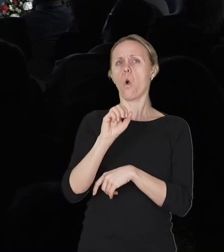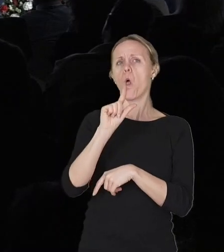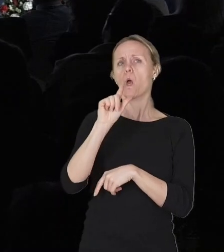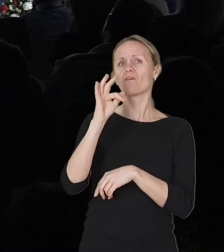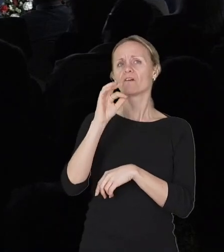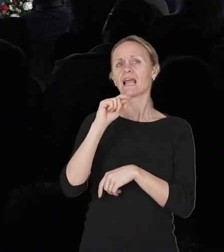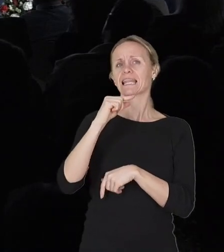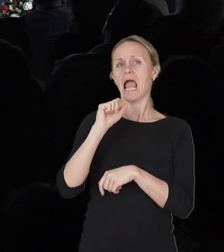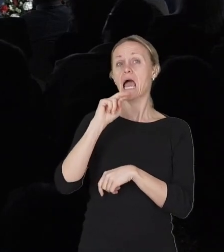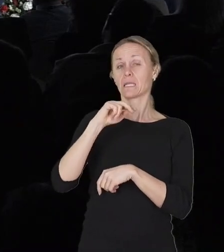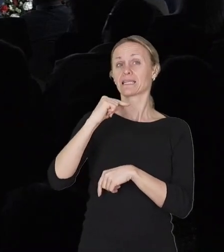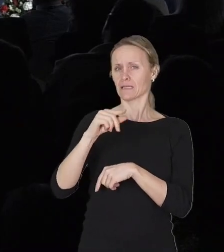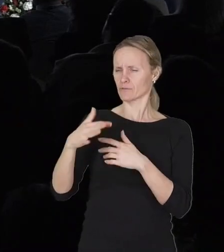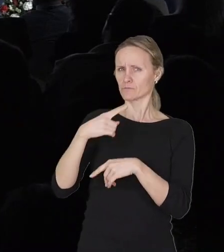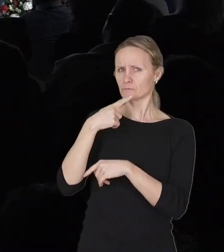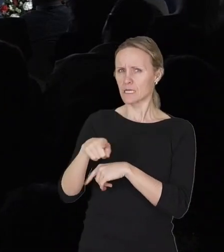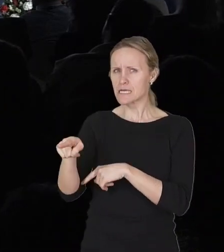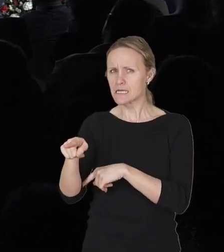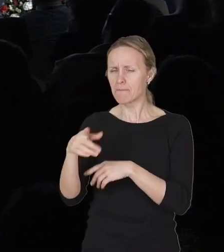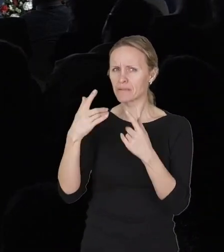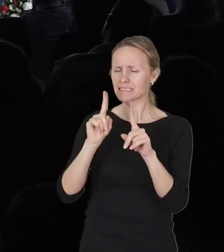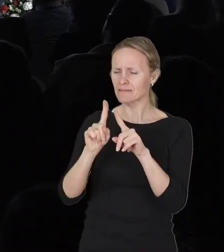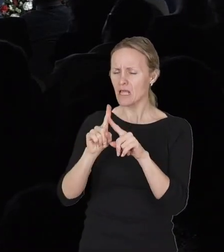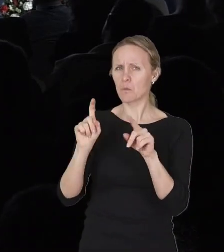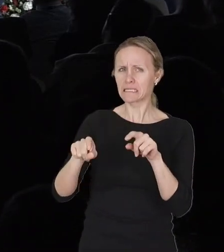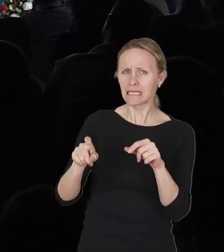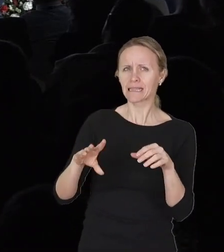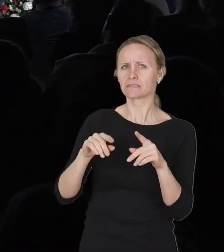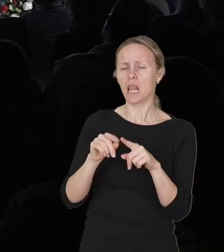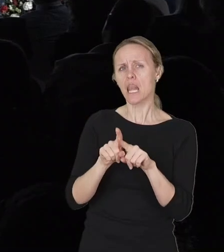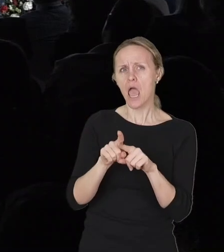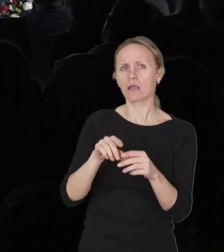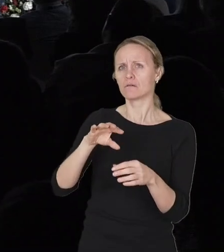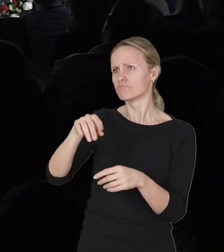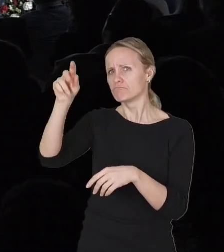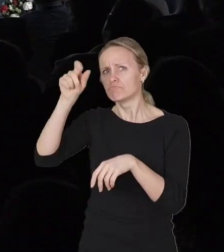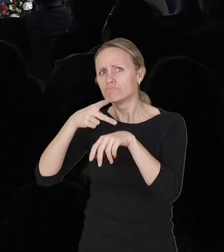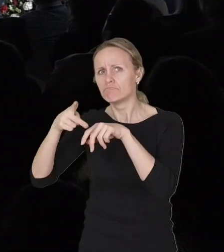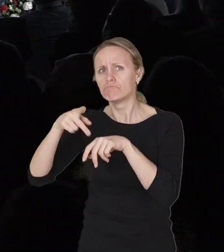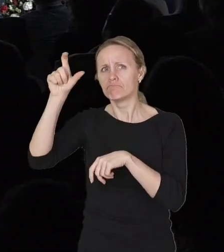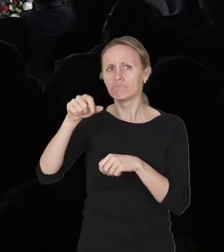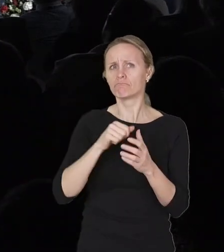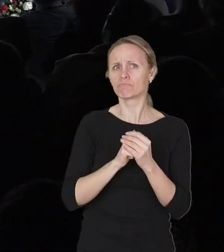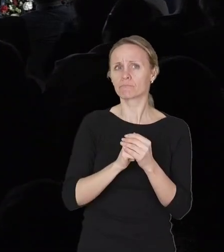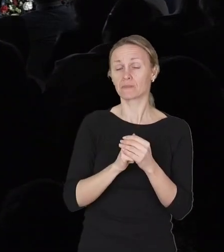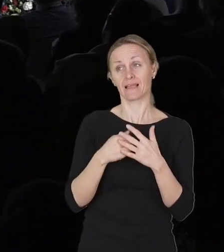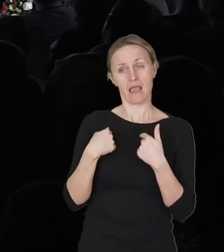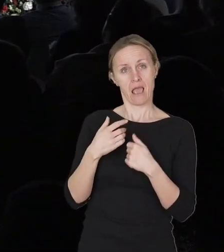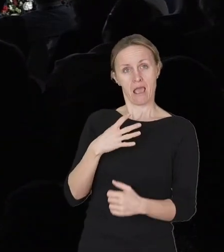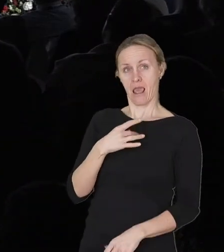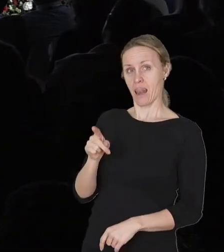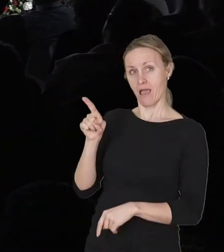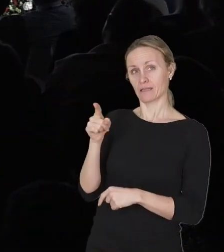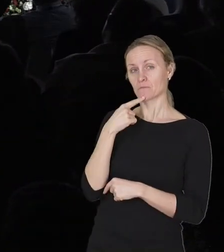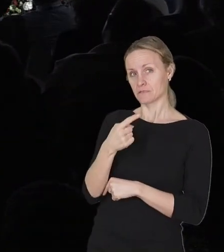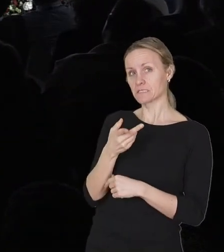regions could go through the different mechanisms. Could you elaborate a little more to what extent the Commission can promote this approach,